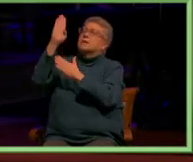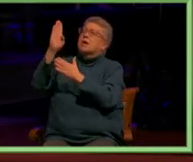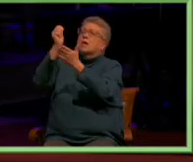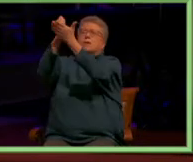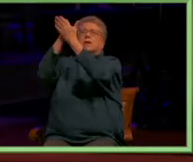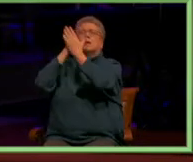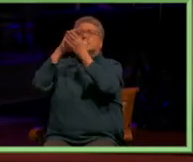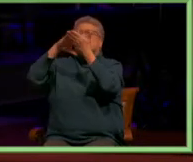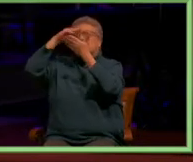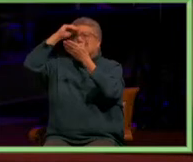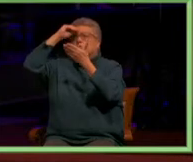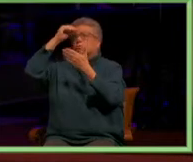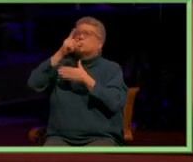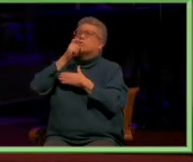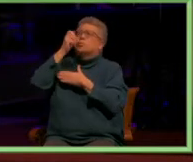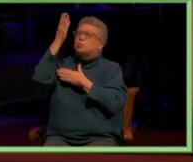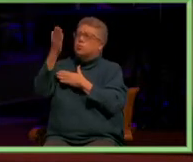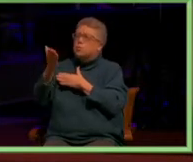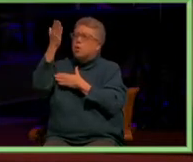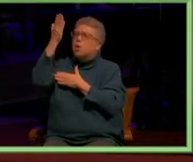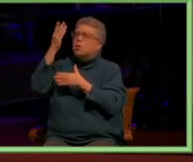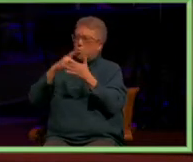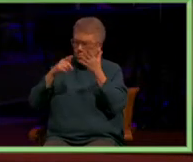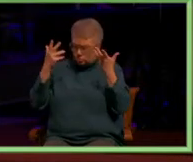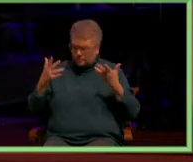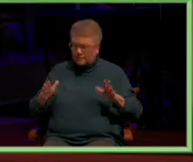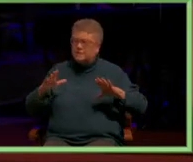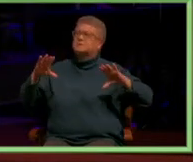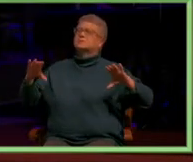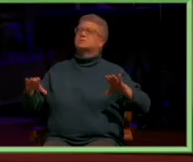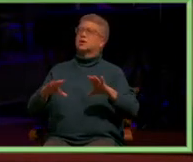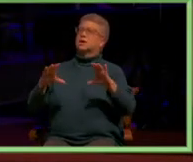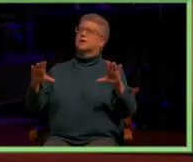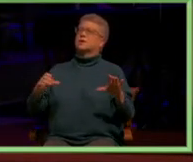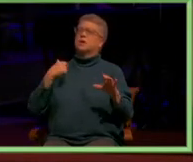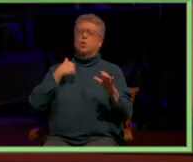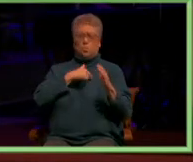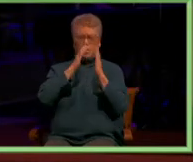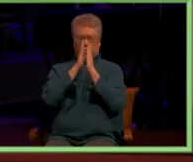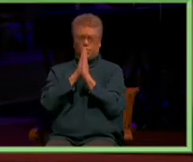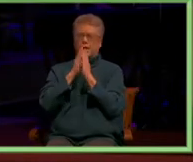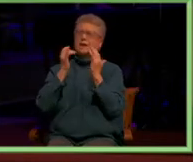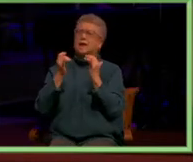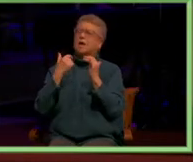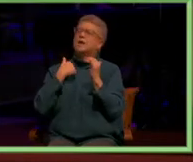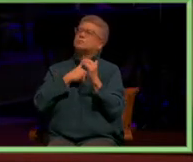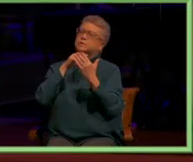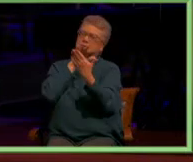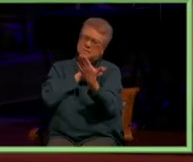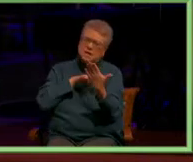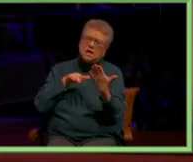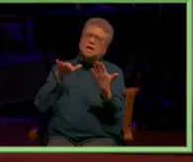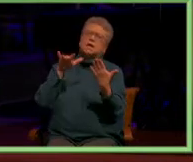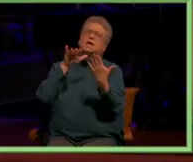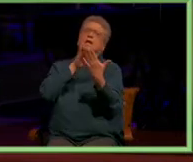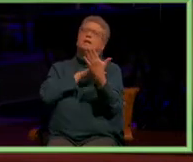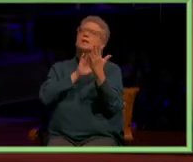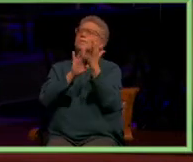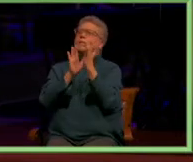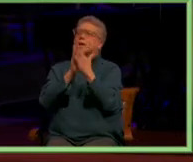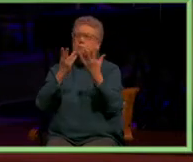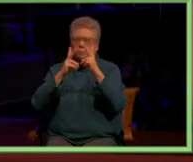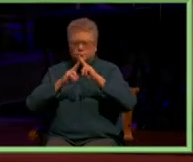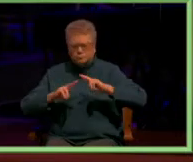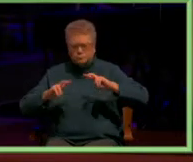text who you are and what you have done. Father, we pray now as we study your word, as we look at your